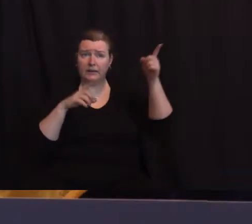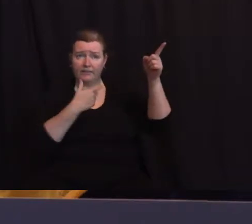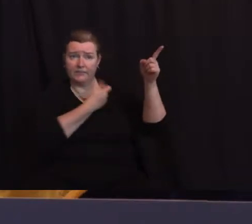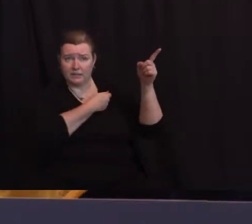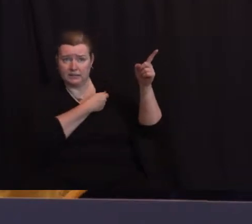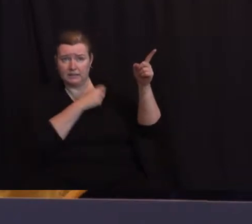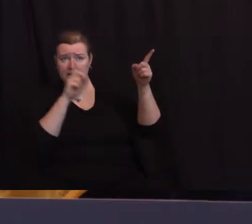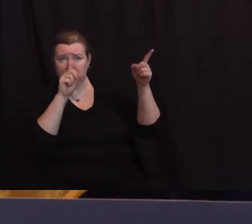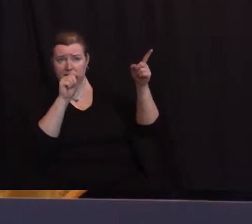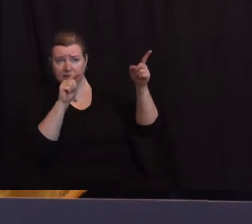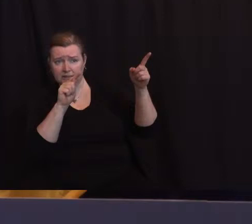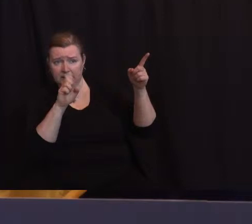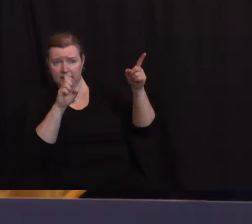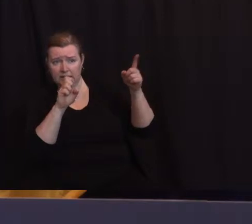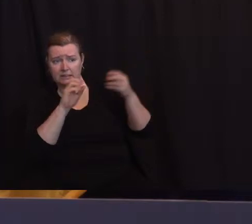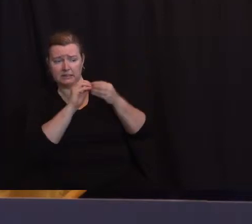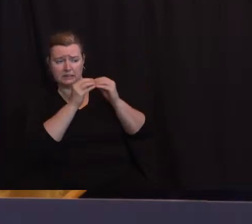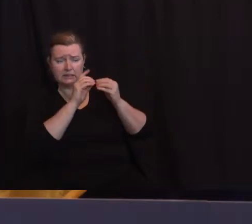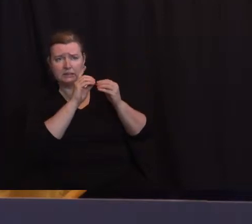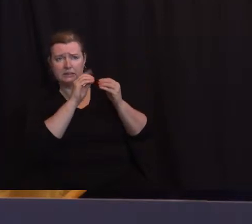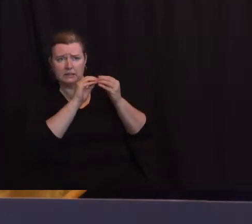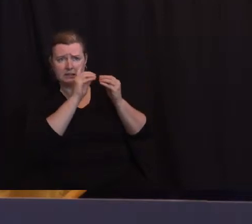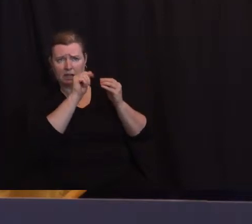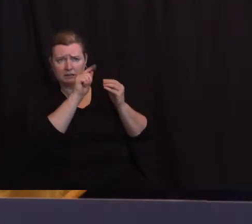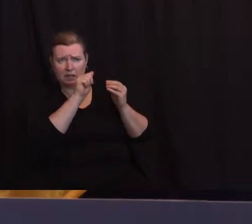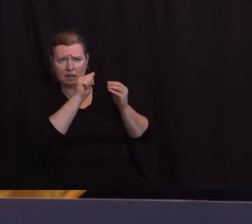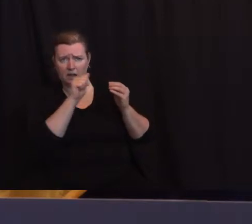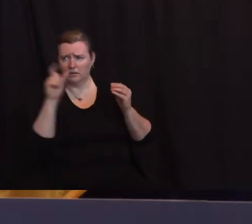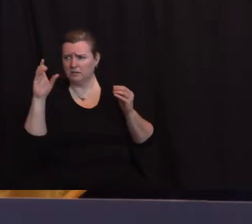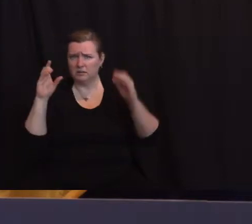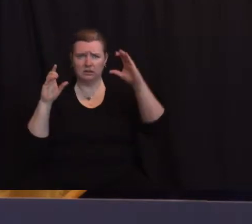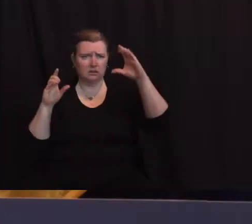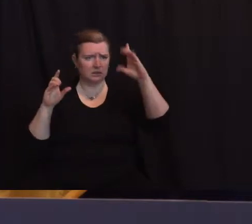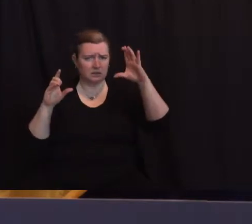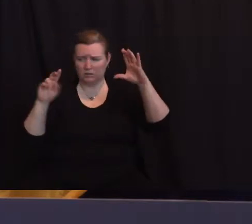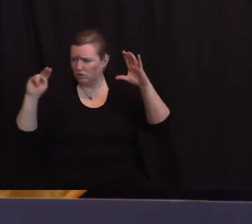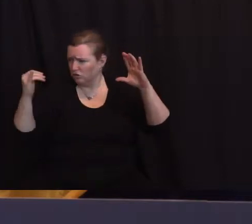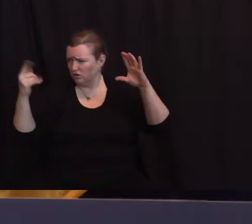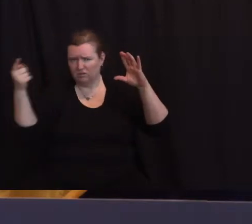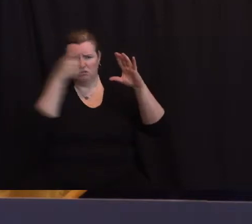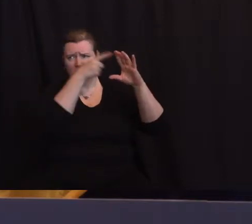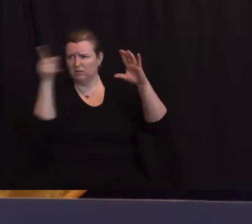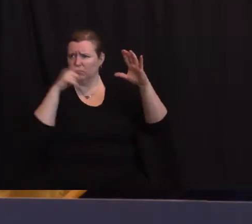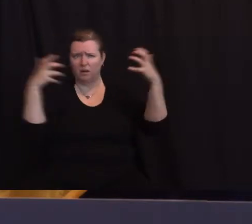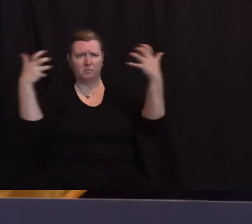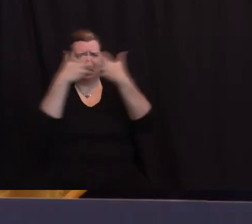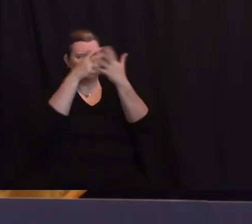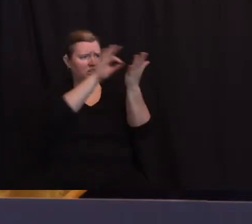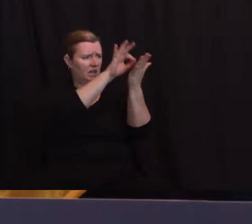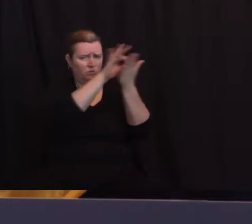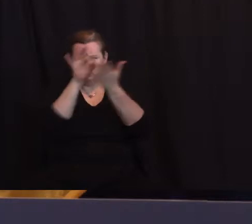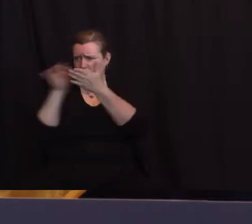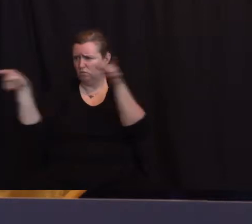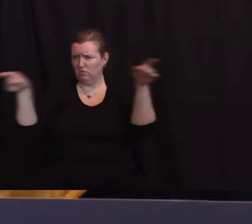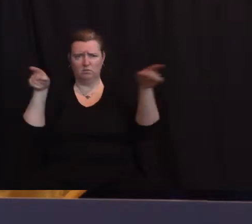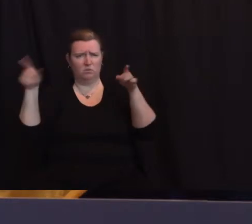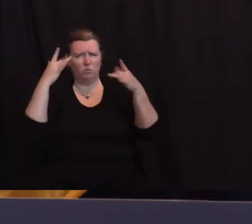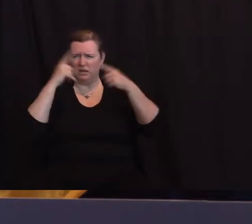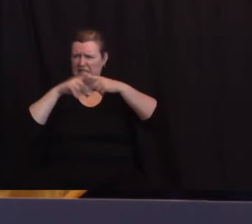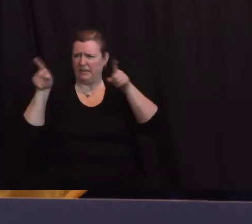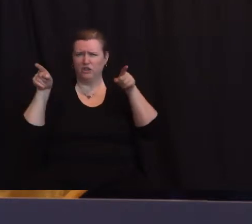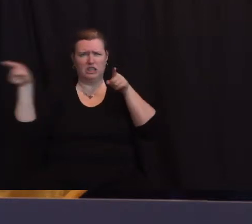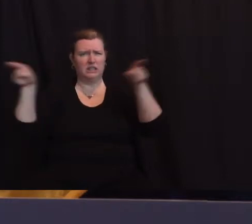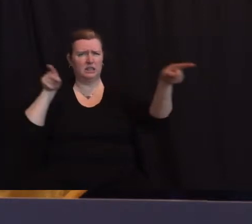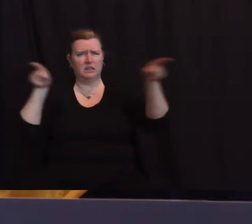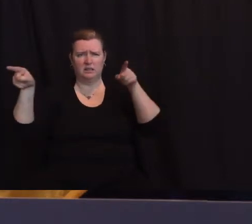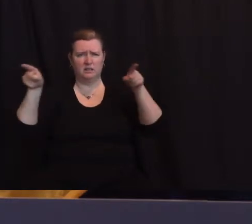Jersey's. We never got an answer as to why the CDC vaccine counts don't match those of the State Department of Health. Can someone please explain the differences between these sets of numbers?